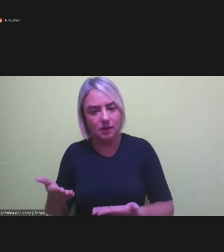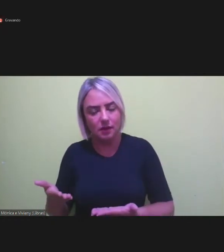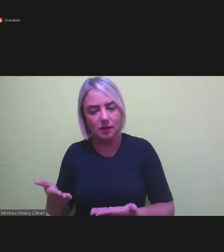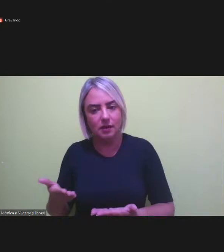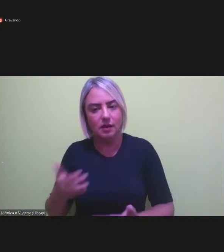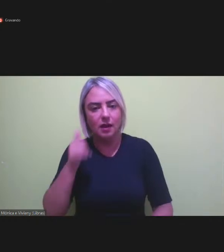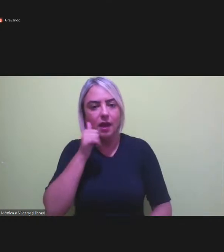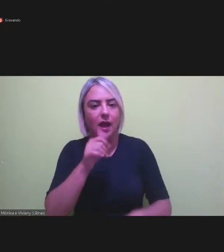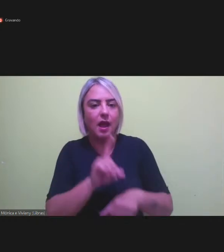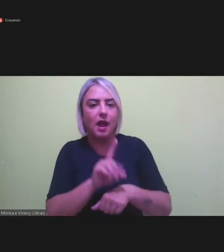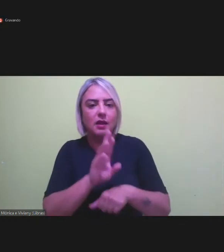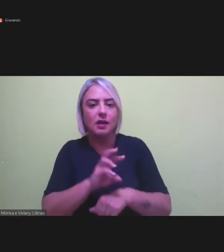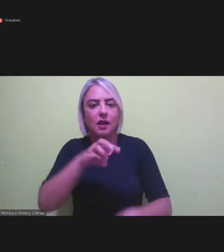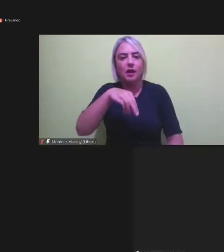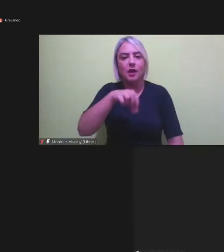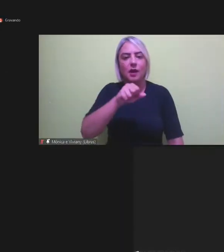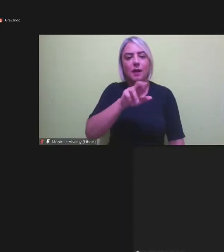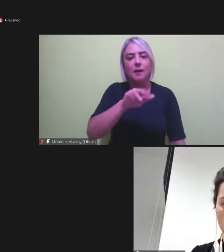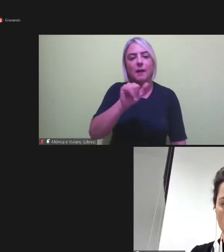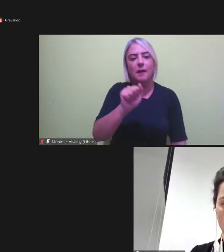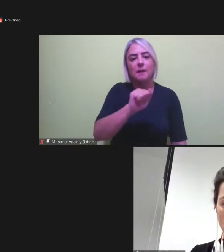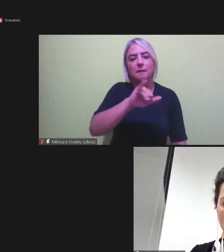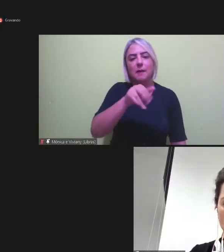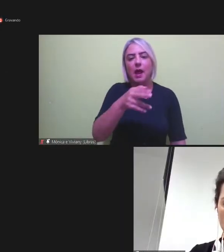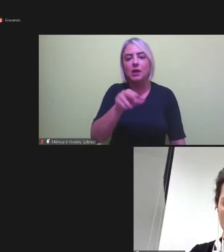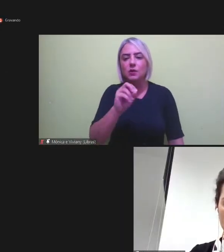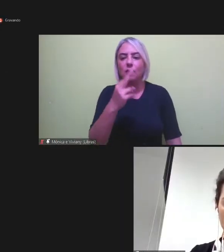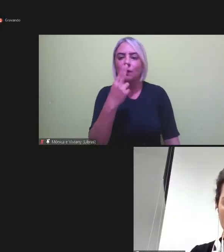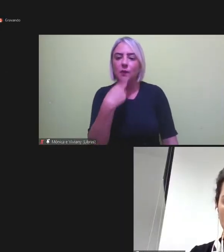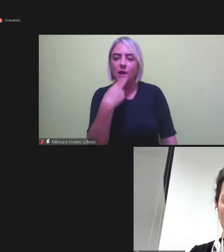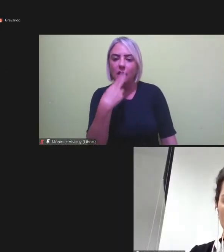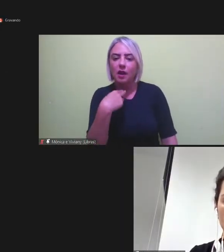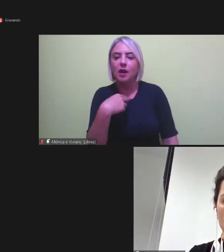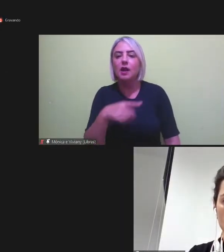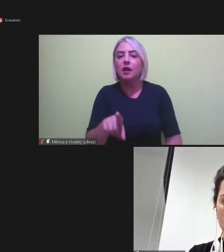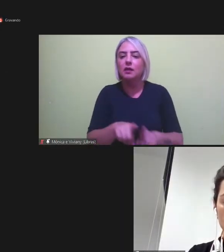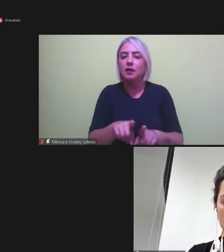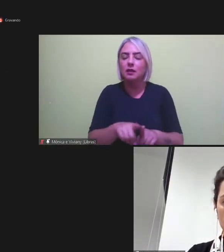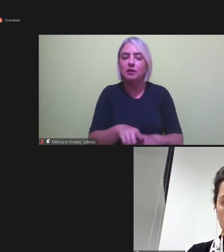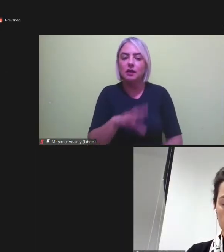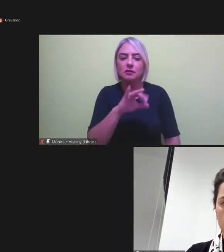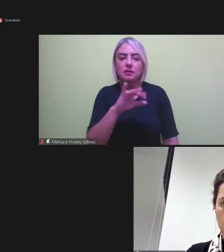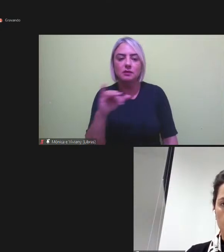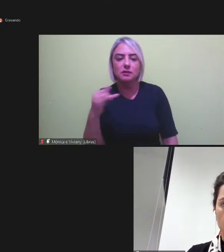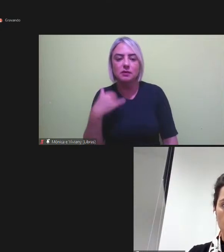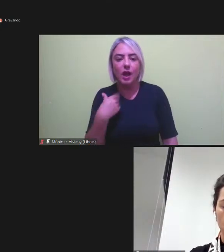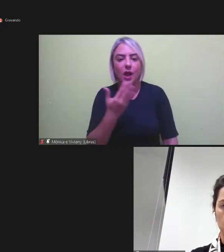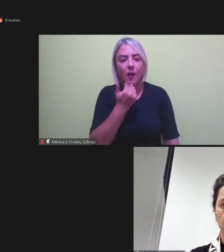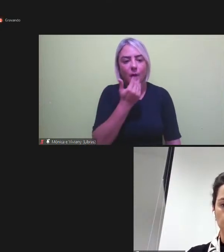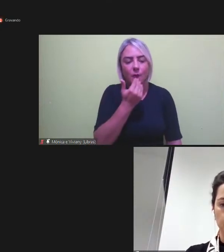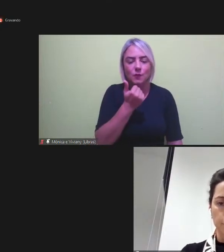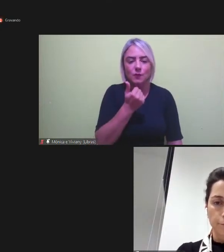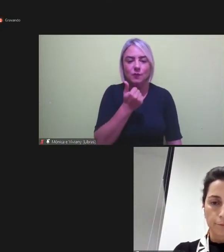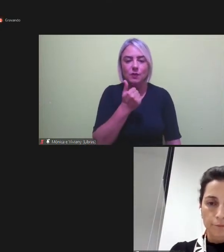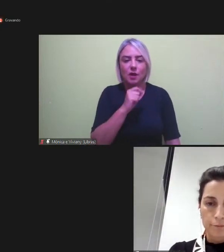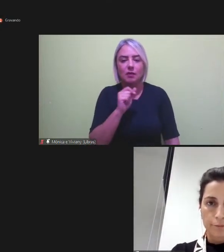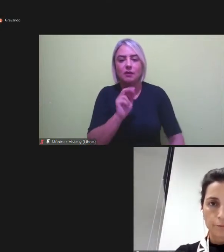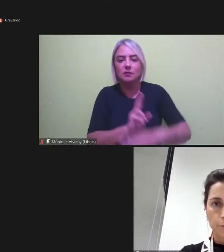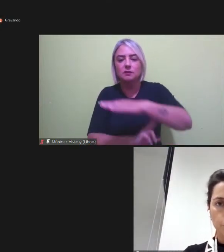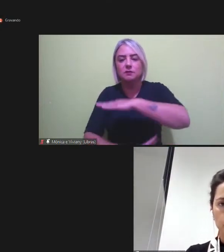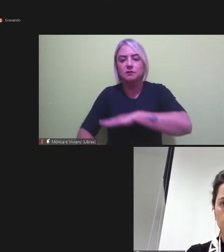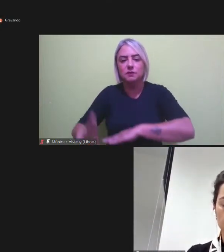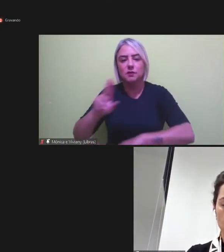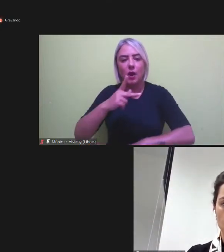environment adoption? So we invite Dr. Maria João Gregório, nutritionist, and doctor in sciences of human